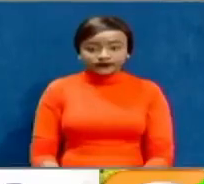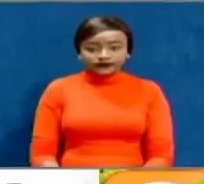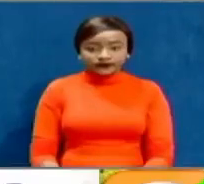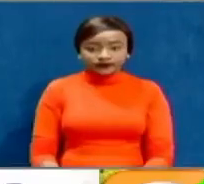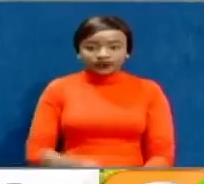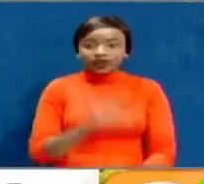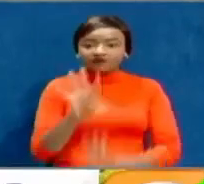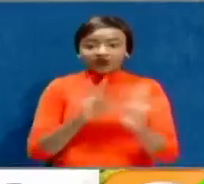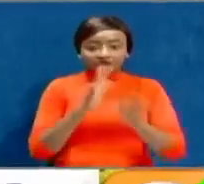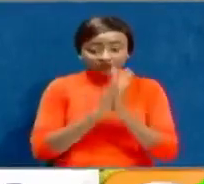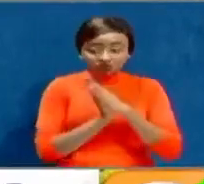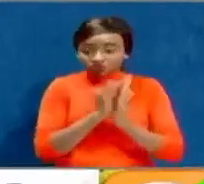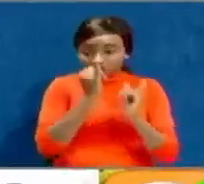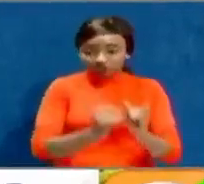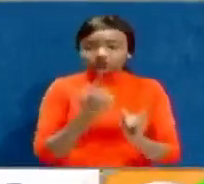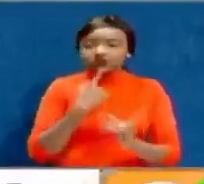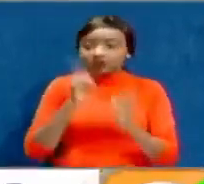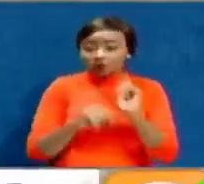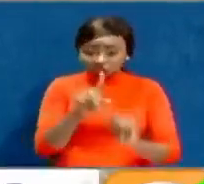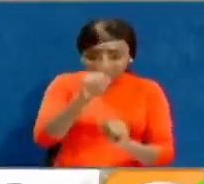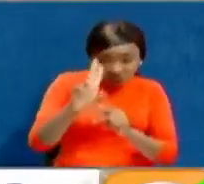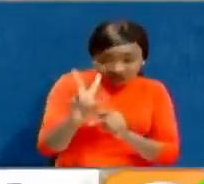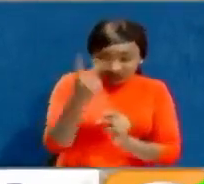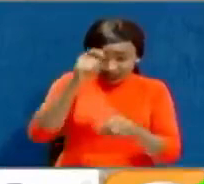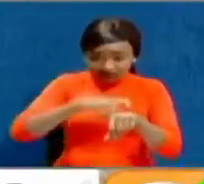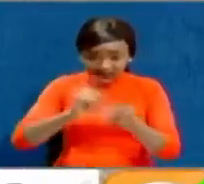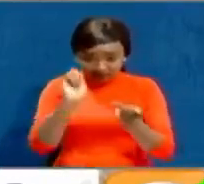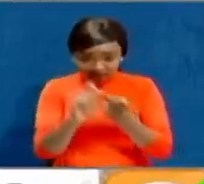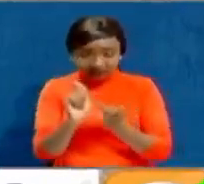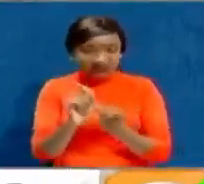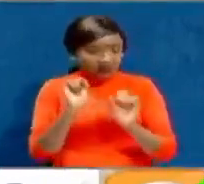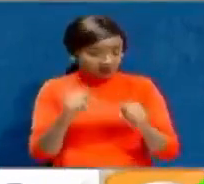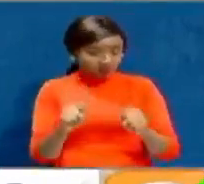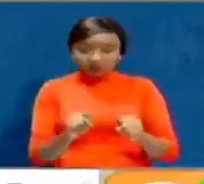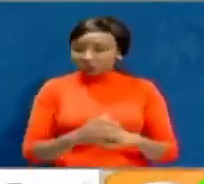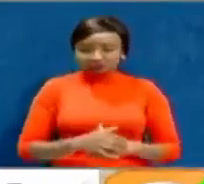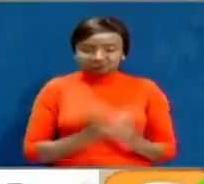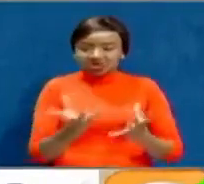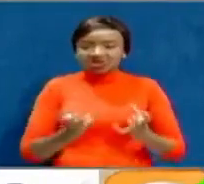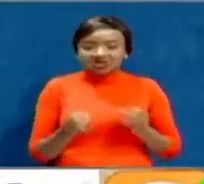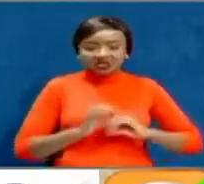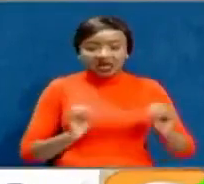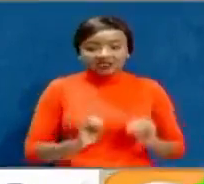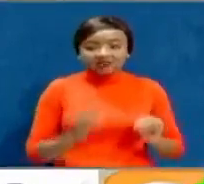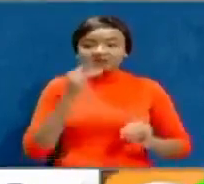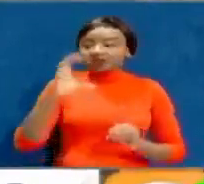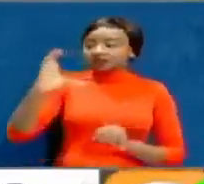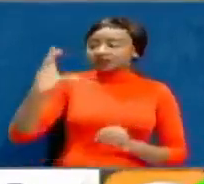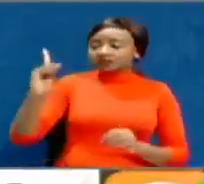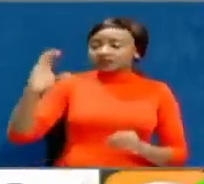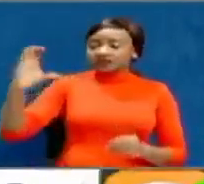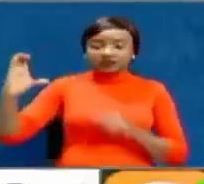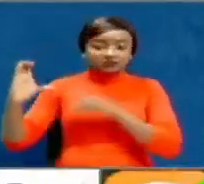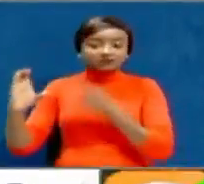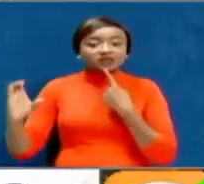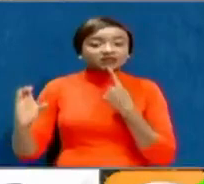New findings suggest that a second test for COVID-19 is, quote, medically unnecessary. The Centers for Disease Control